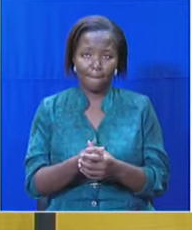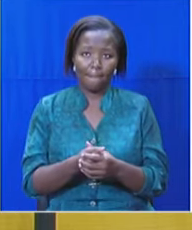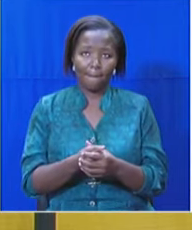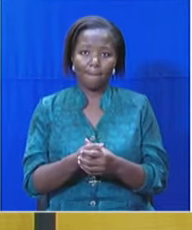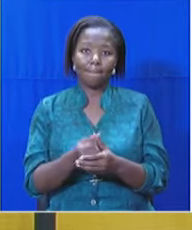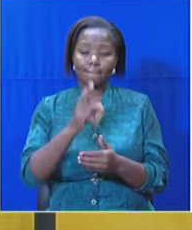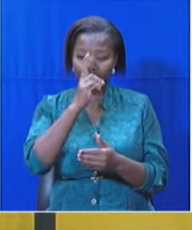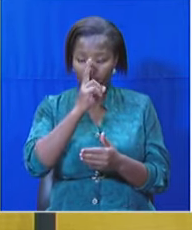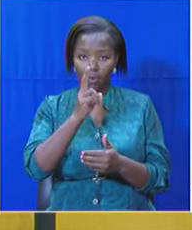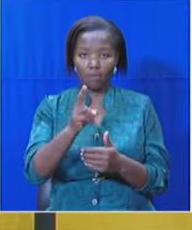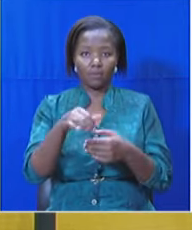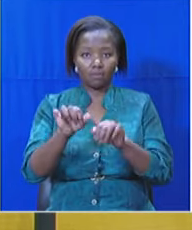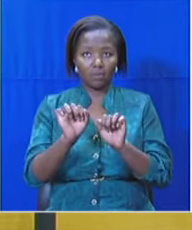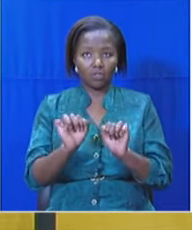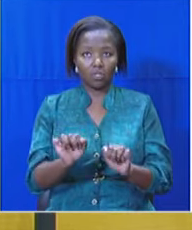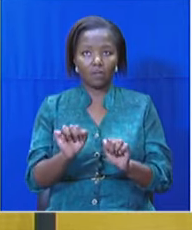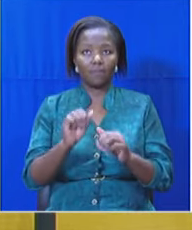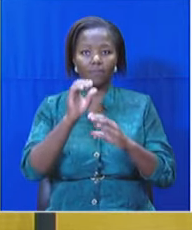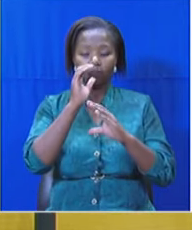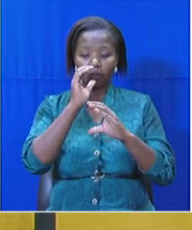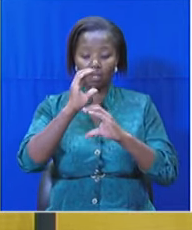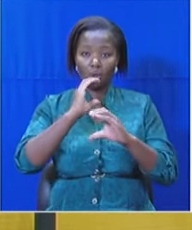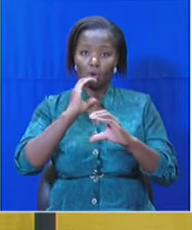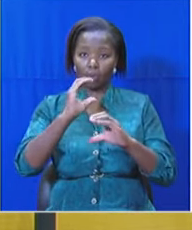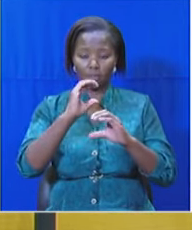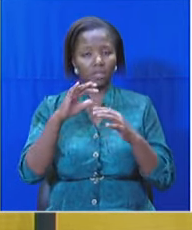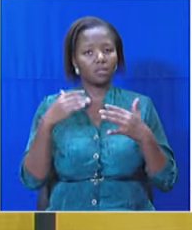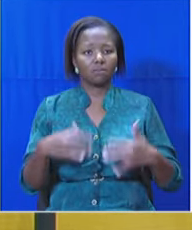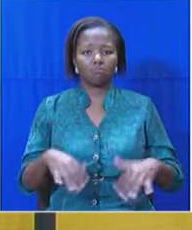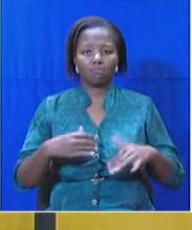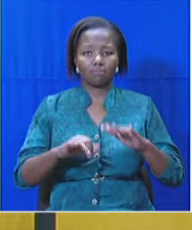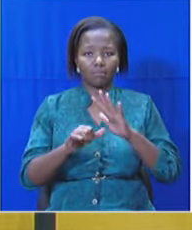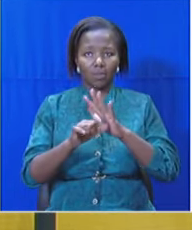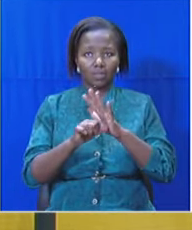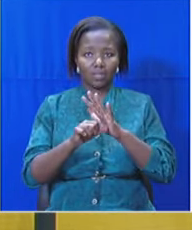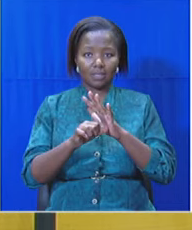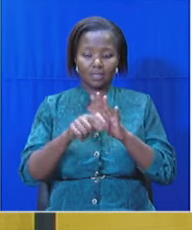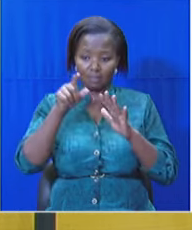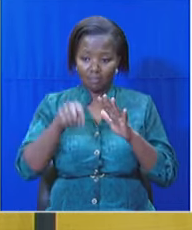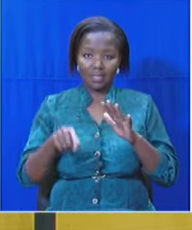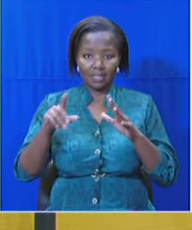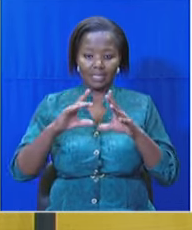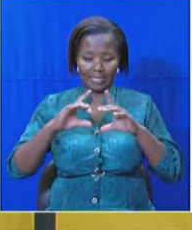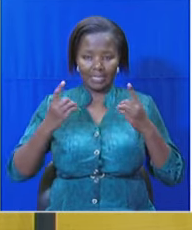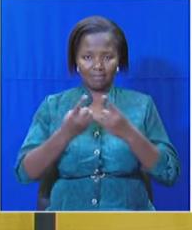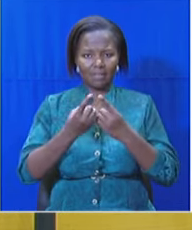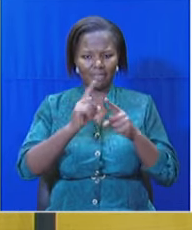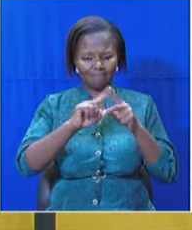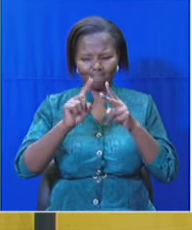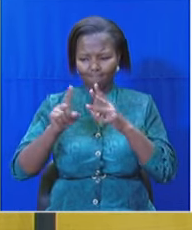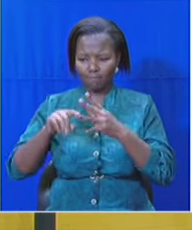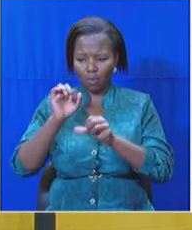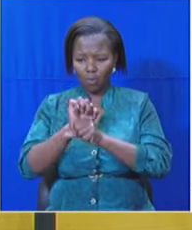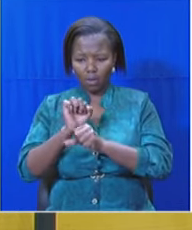Honorable Chair, communication plays an important role in accurately portraying the department's multiple functions